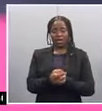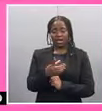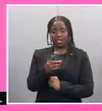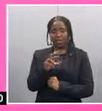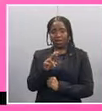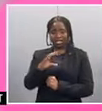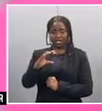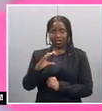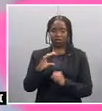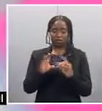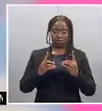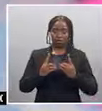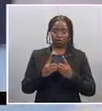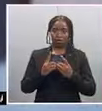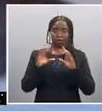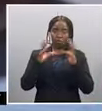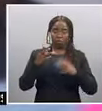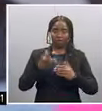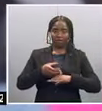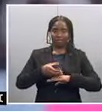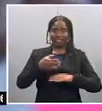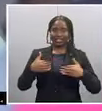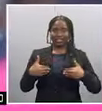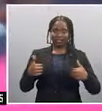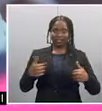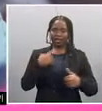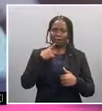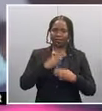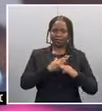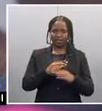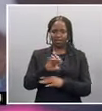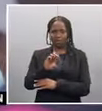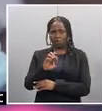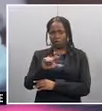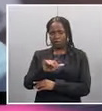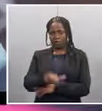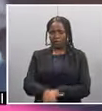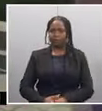and the World Health Organization are racing now to contain this latest outbreak.